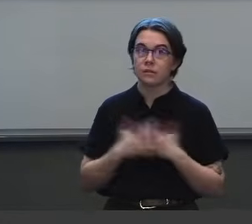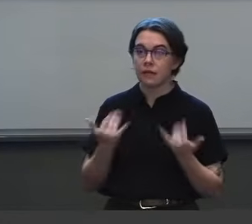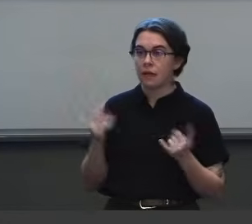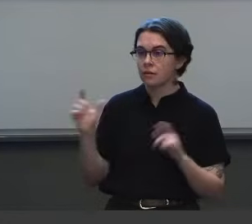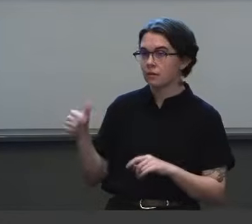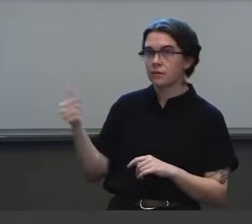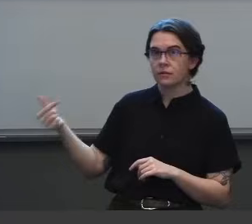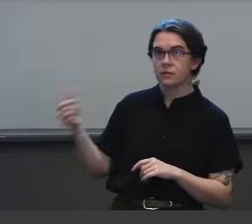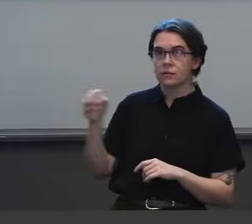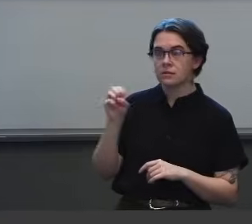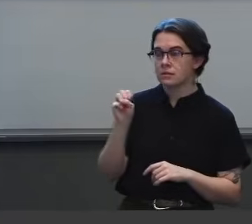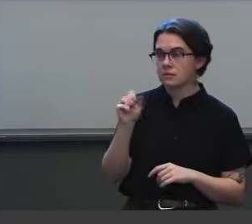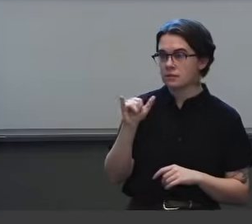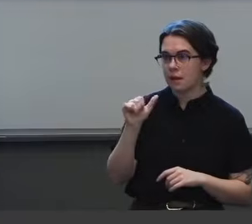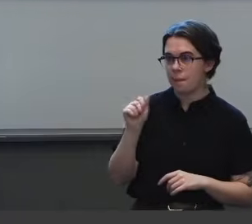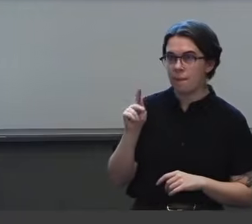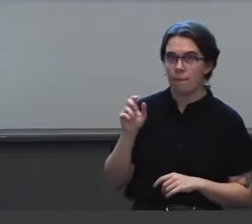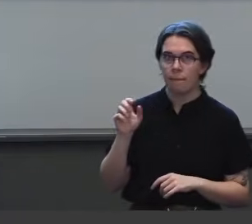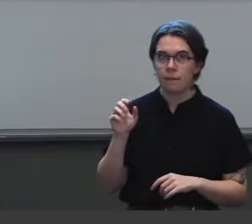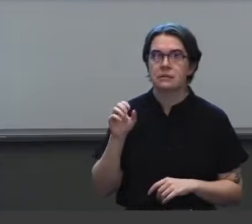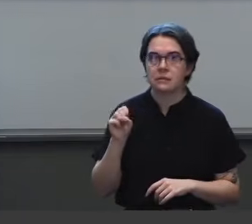now.